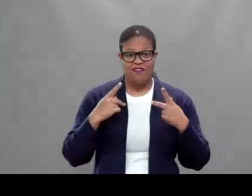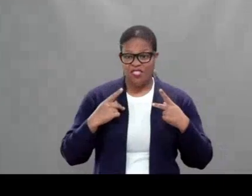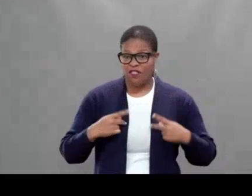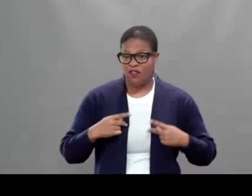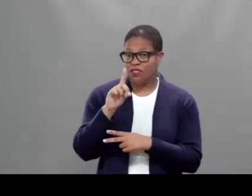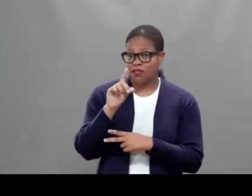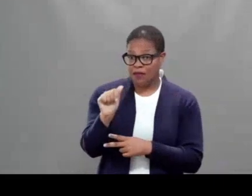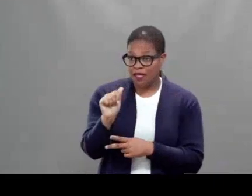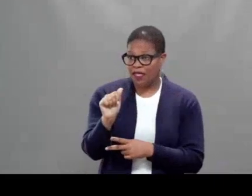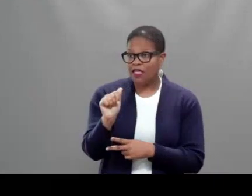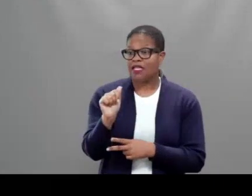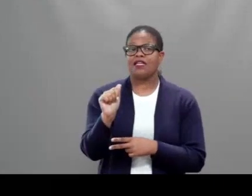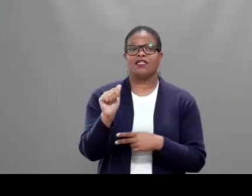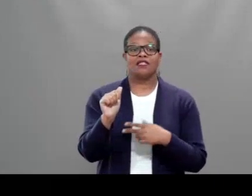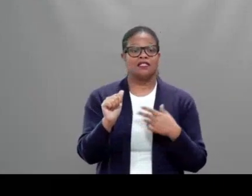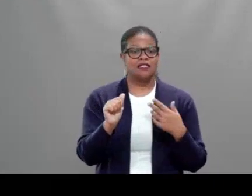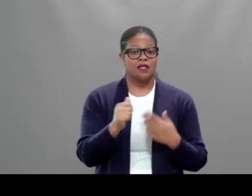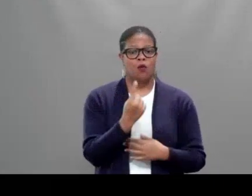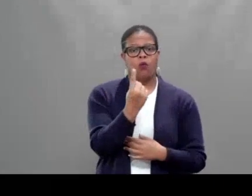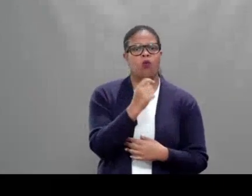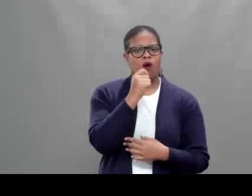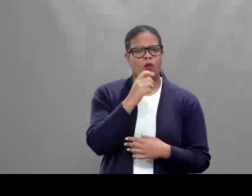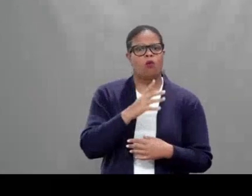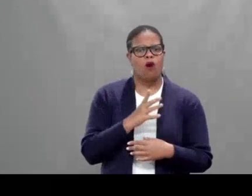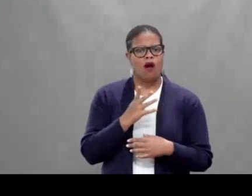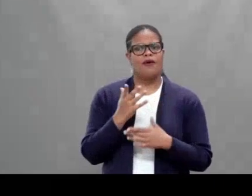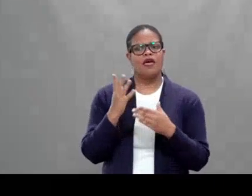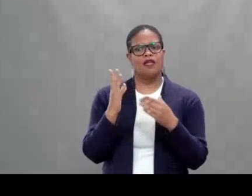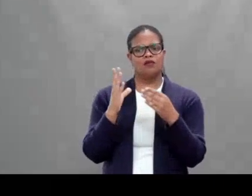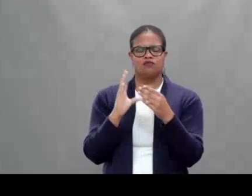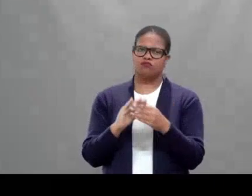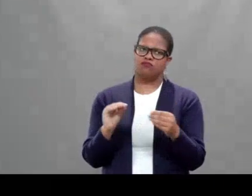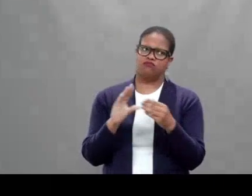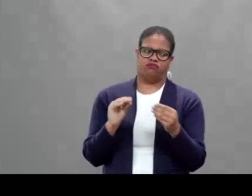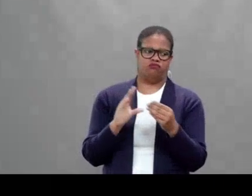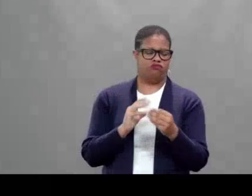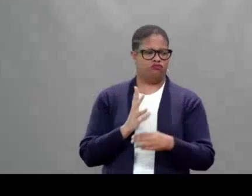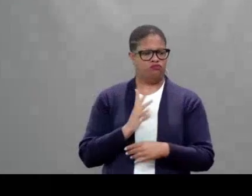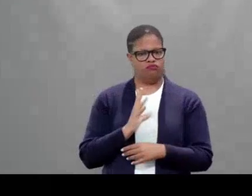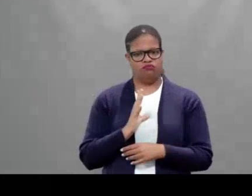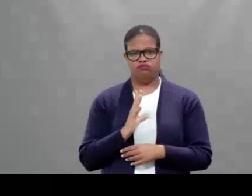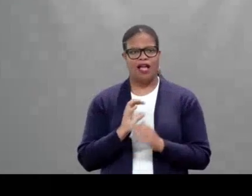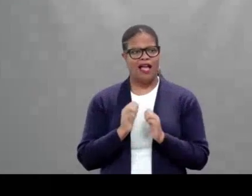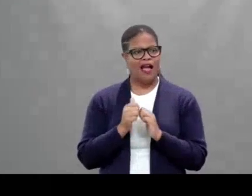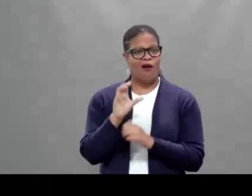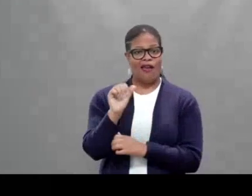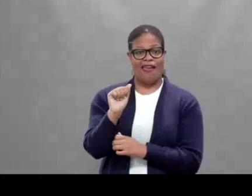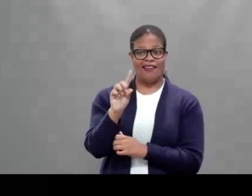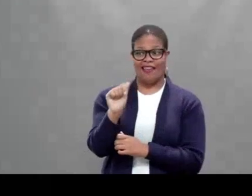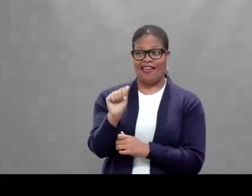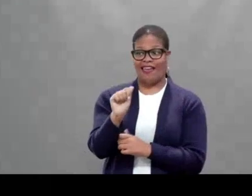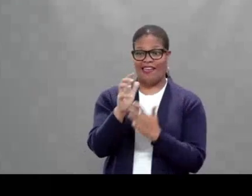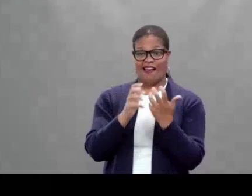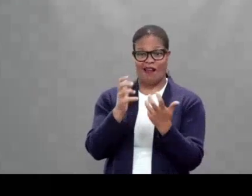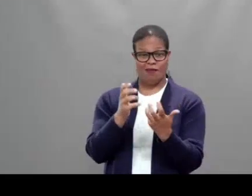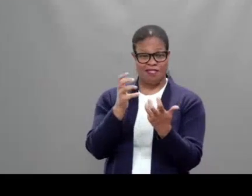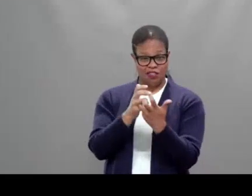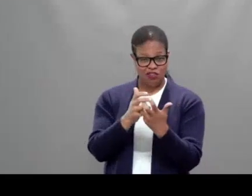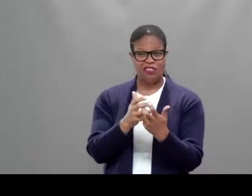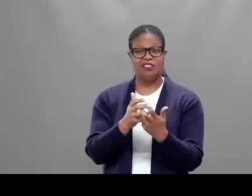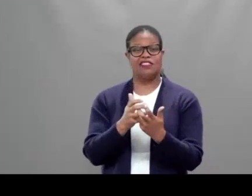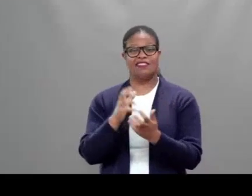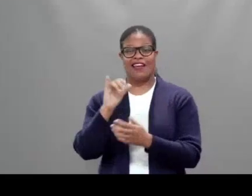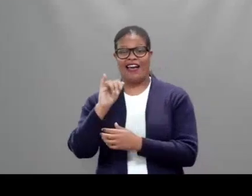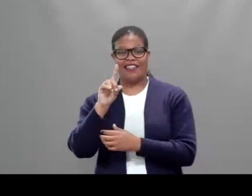physical disabilities. One woman spoke very eloquently about how ADA accommodations